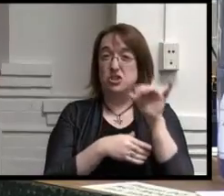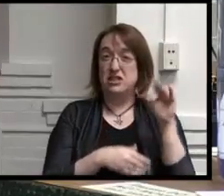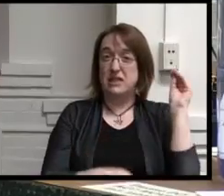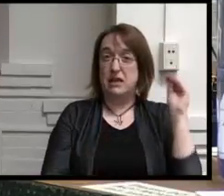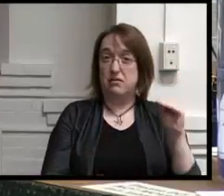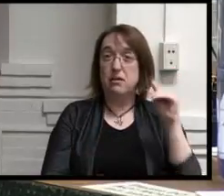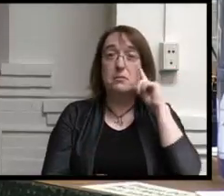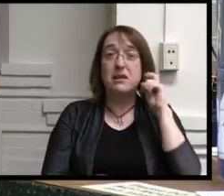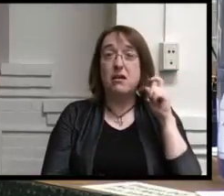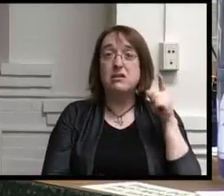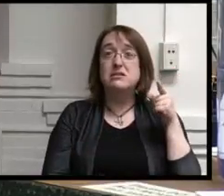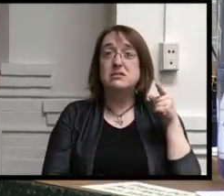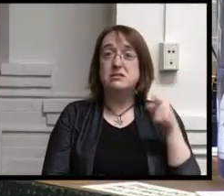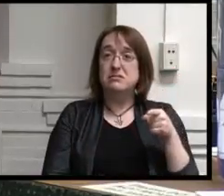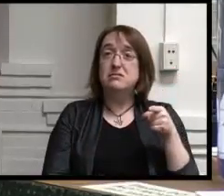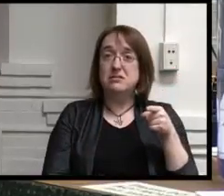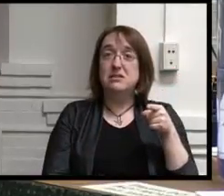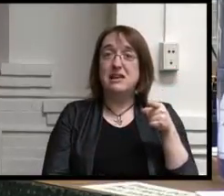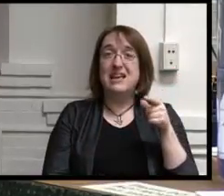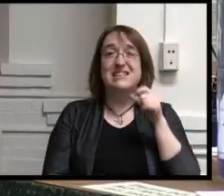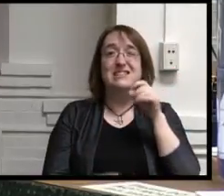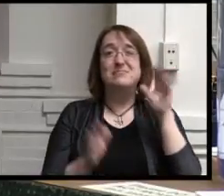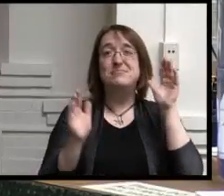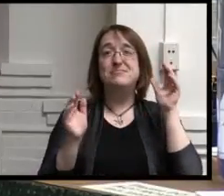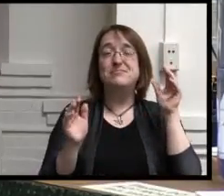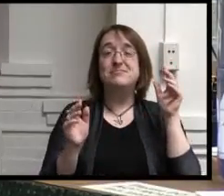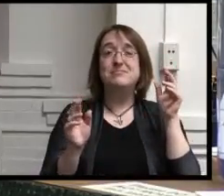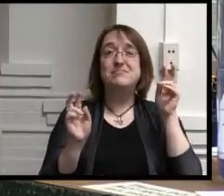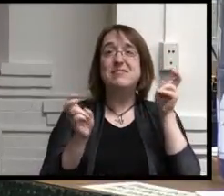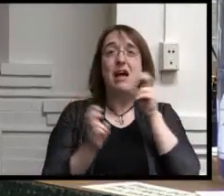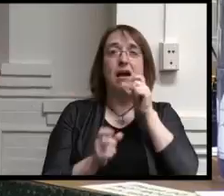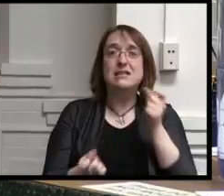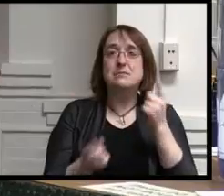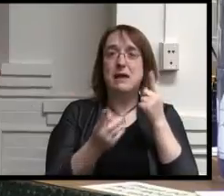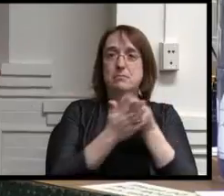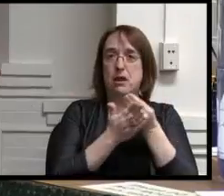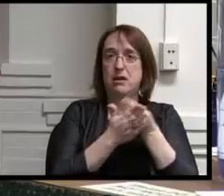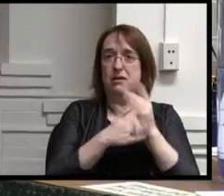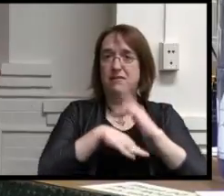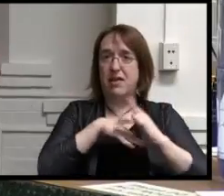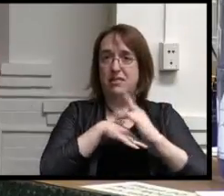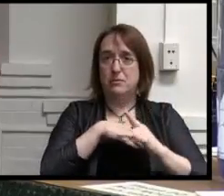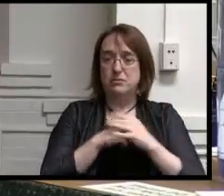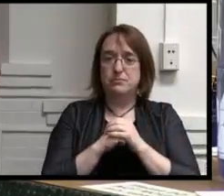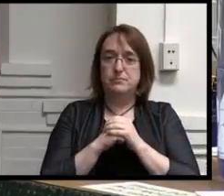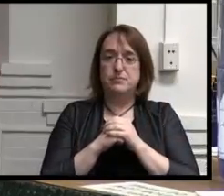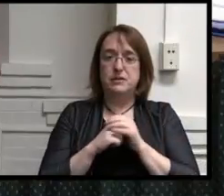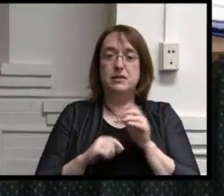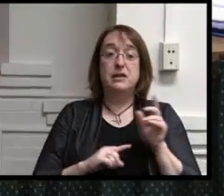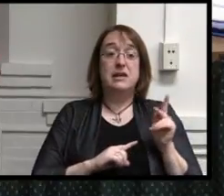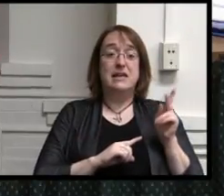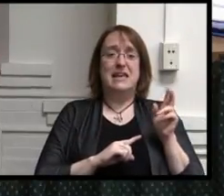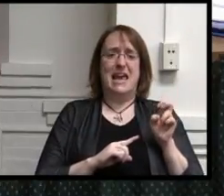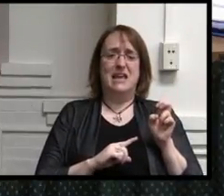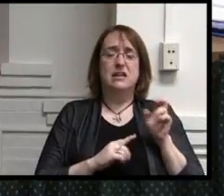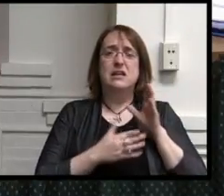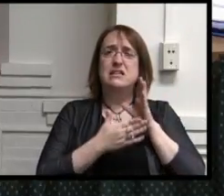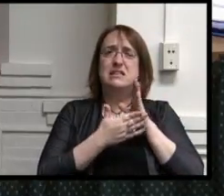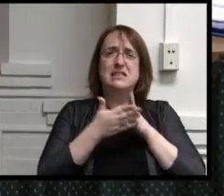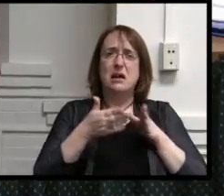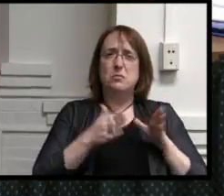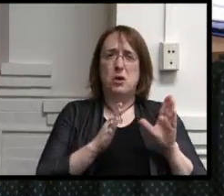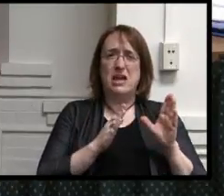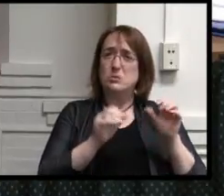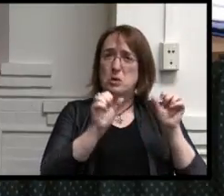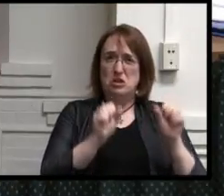contingency is where the unspent monies that are available to finish the job. Right, but in some ways though, we don't know. I mean, we